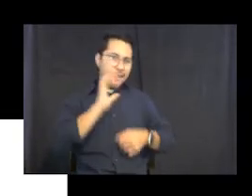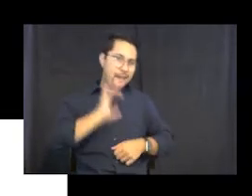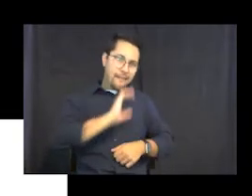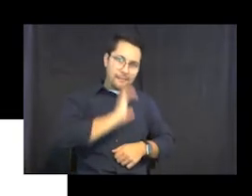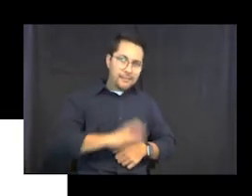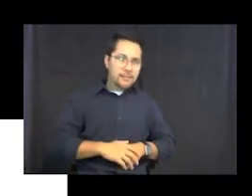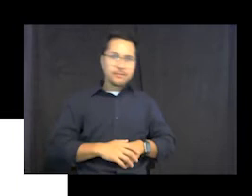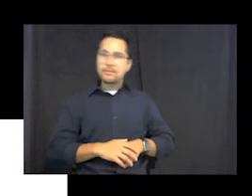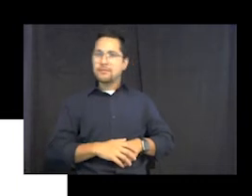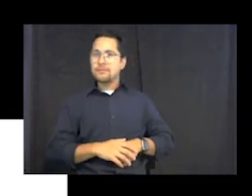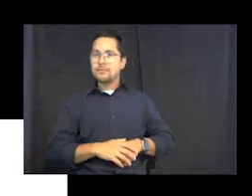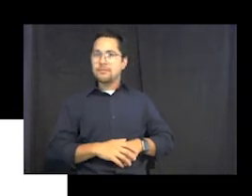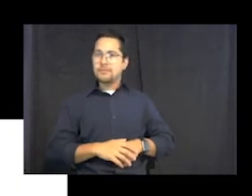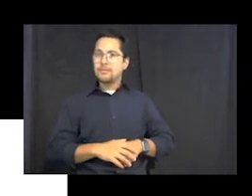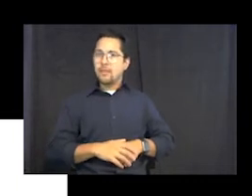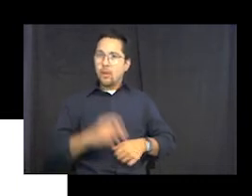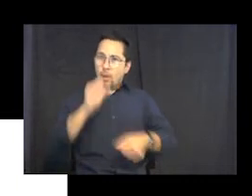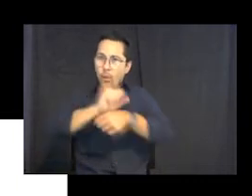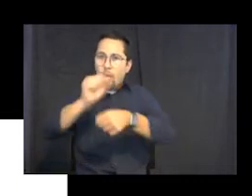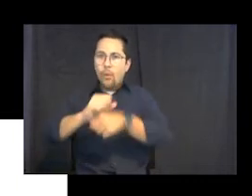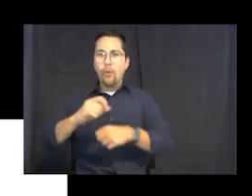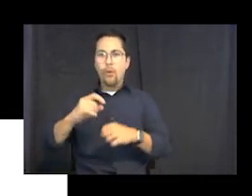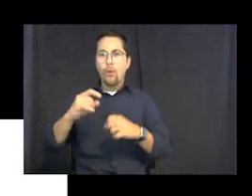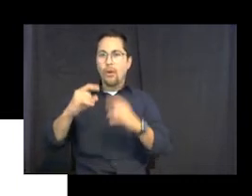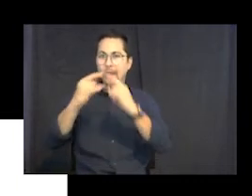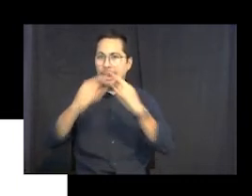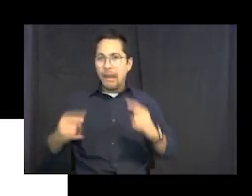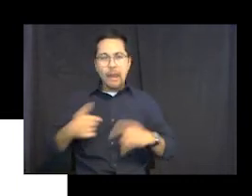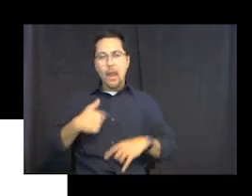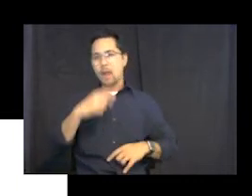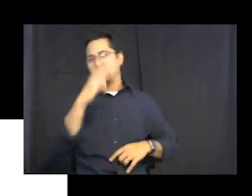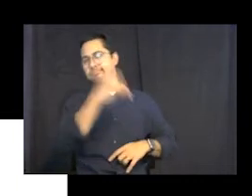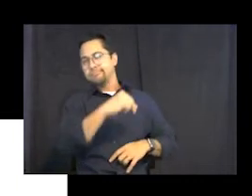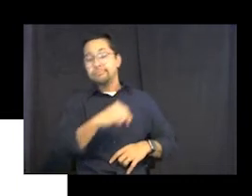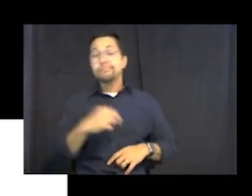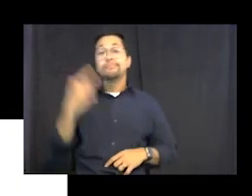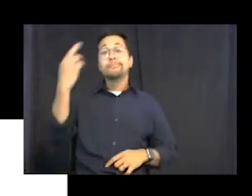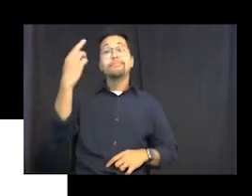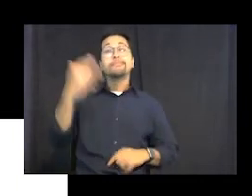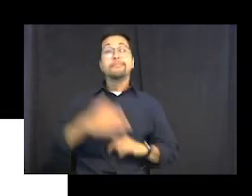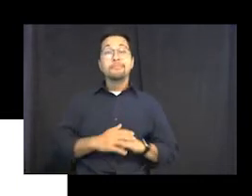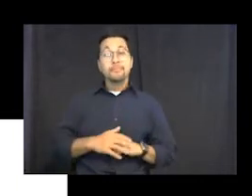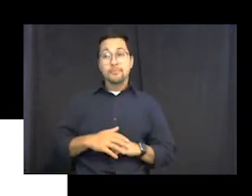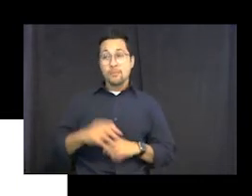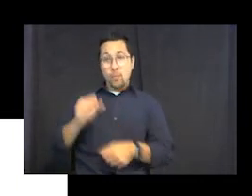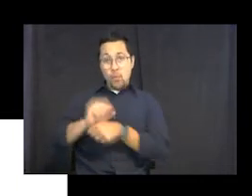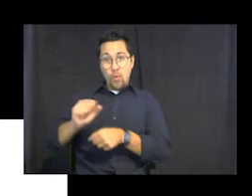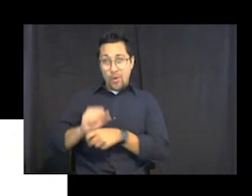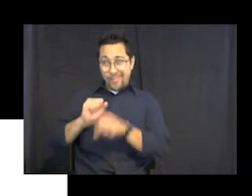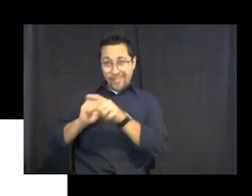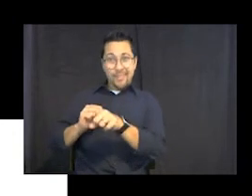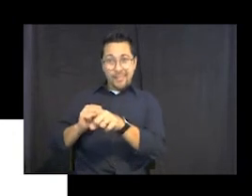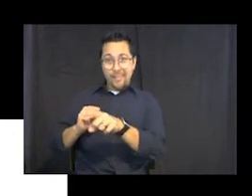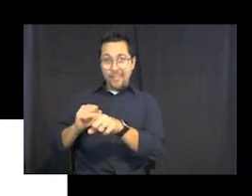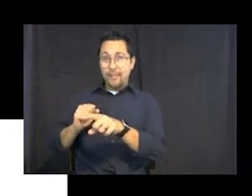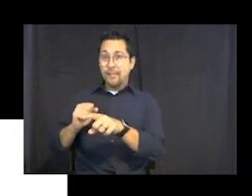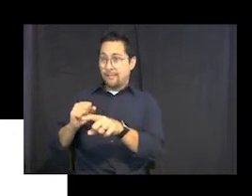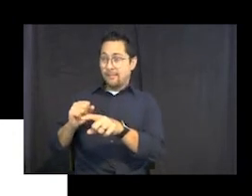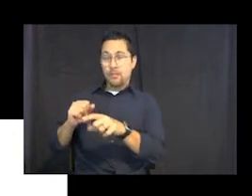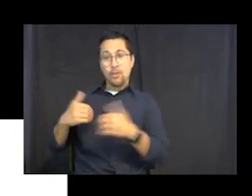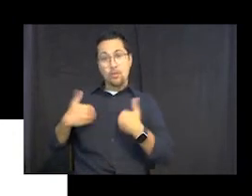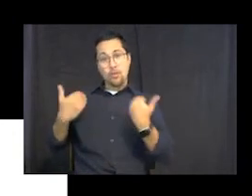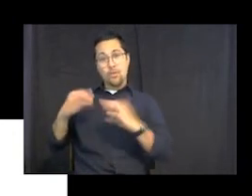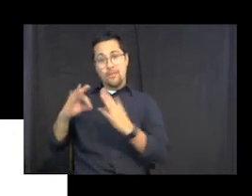a camp counselor I am not, because 3 days into being over at the Youth and